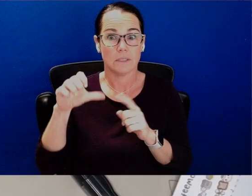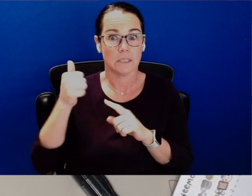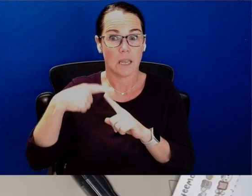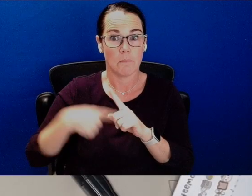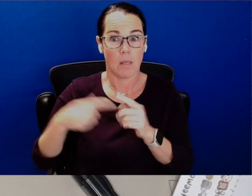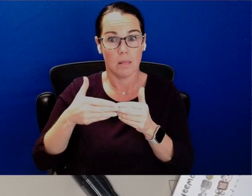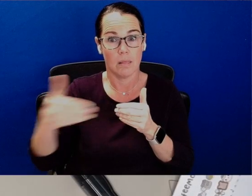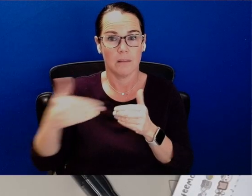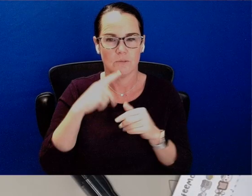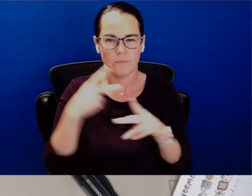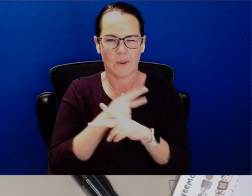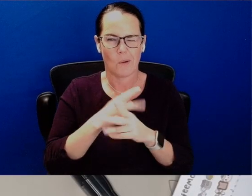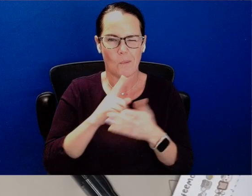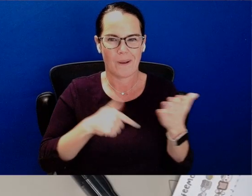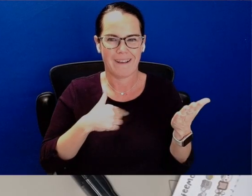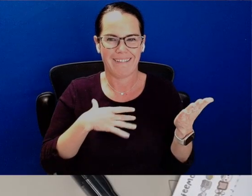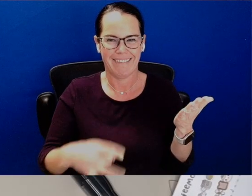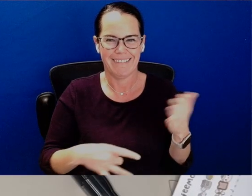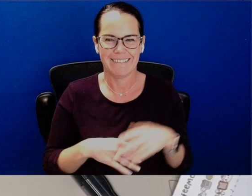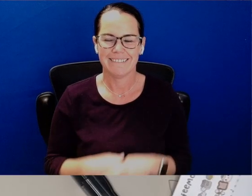to figure out how I like it.